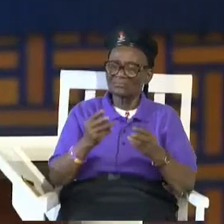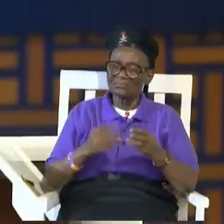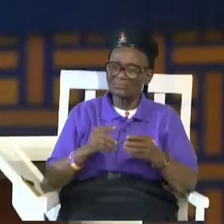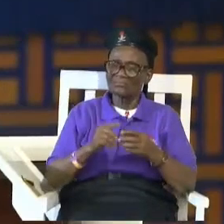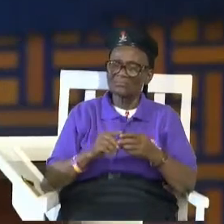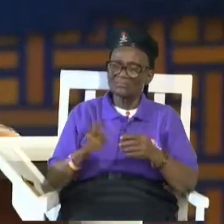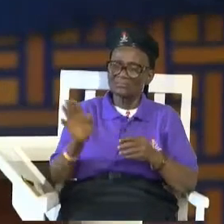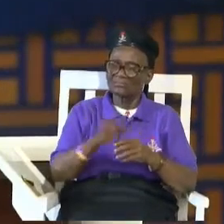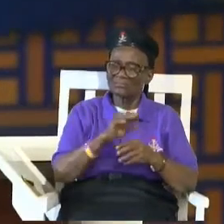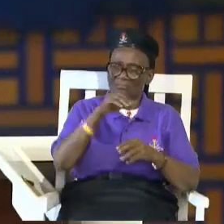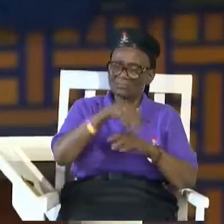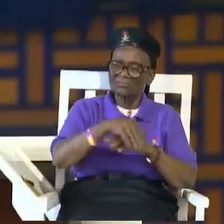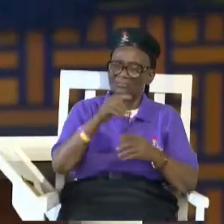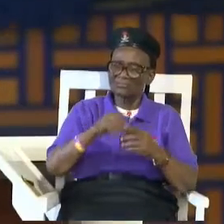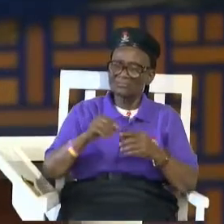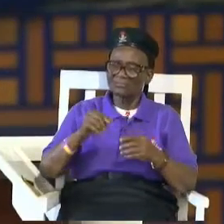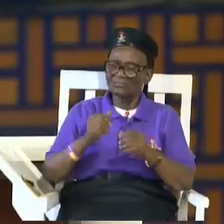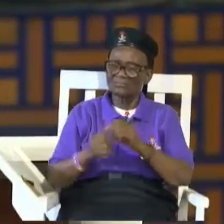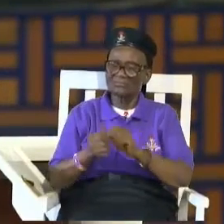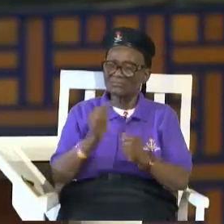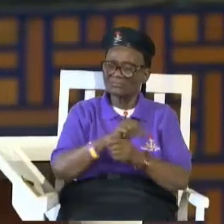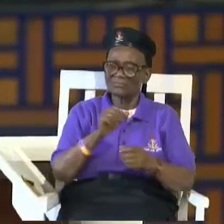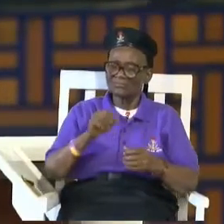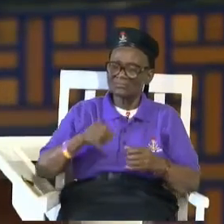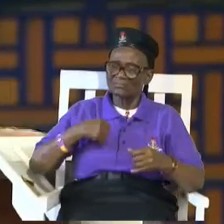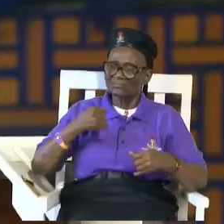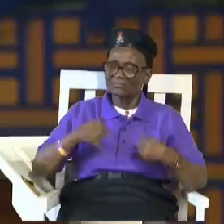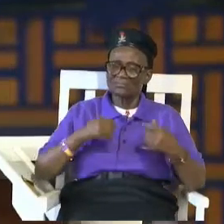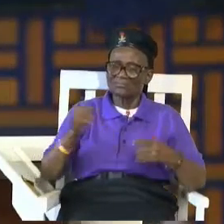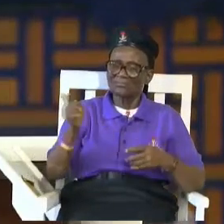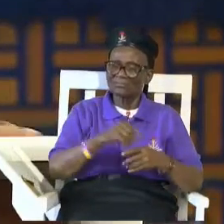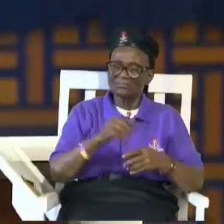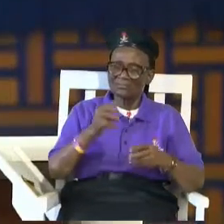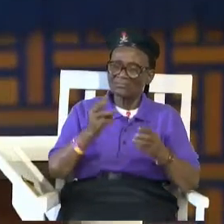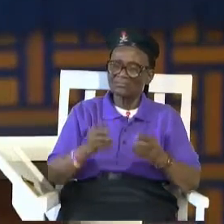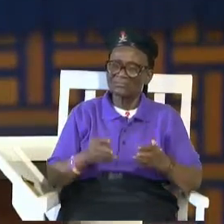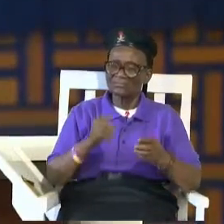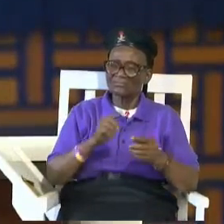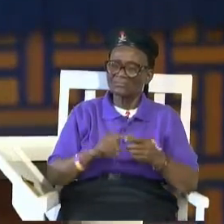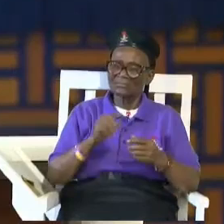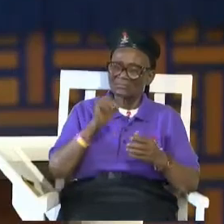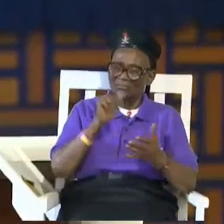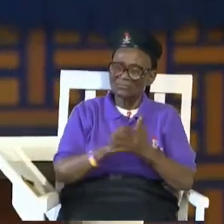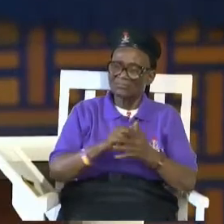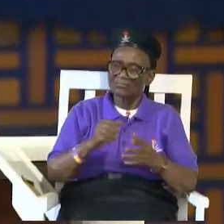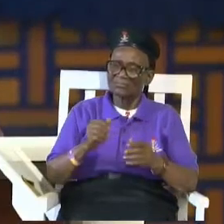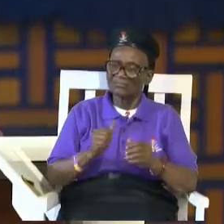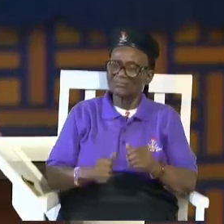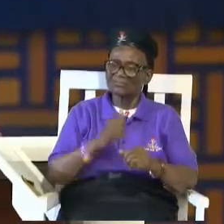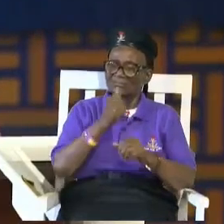You want your sorrow to change to joy? You want that mountain to move?